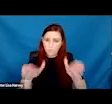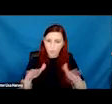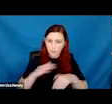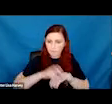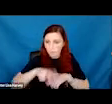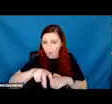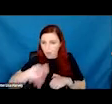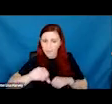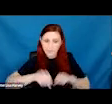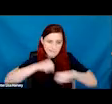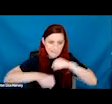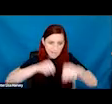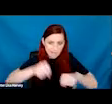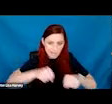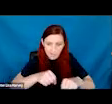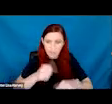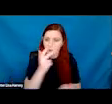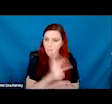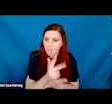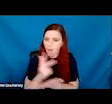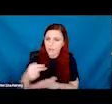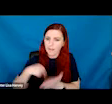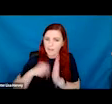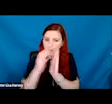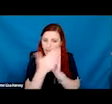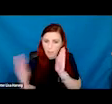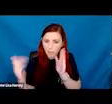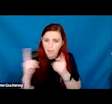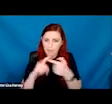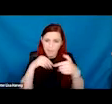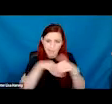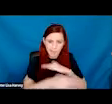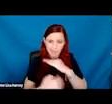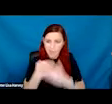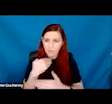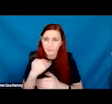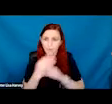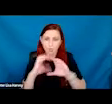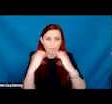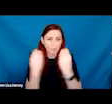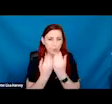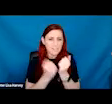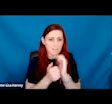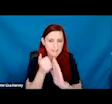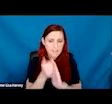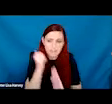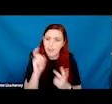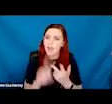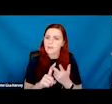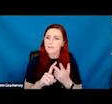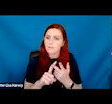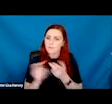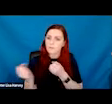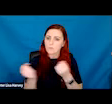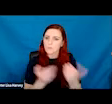routes, parks and playgrounds, libraries, litter control, art centres, and community infrastructure. It also serves as a platform